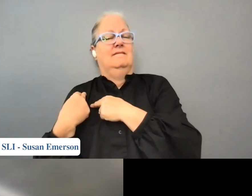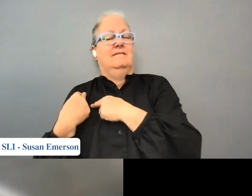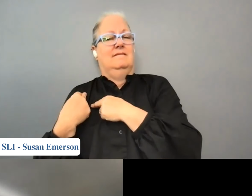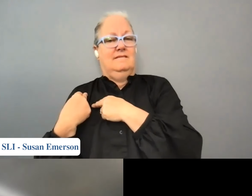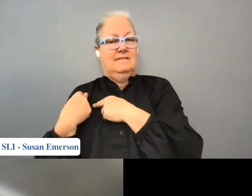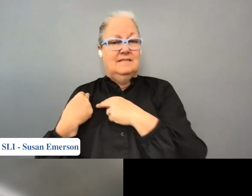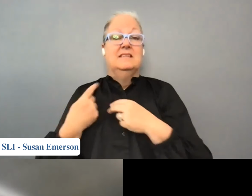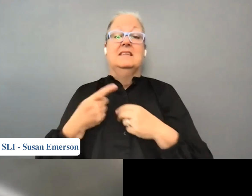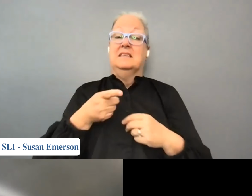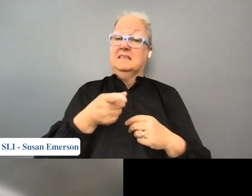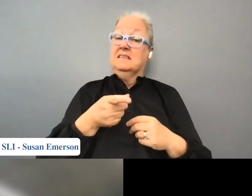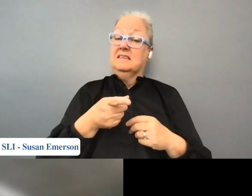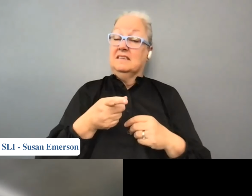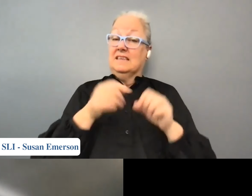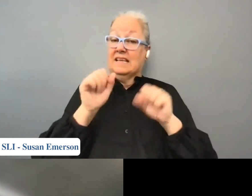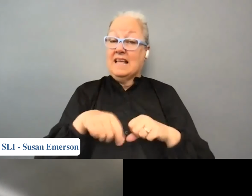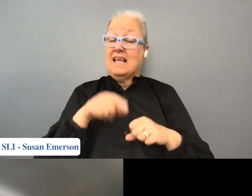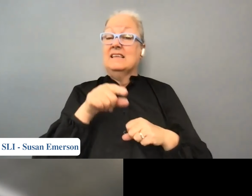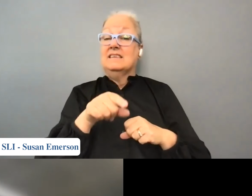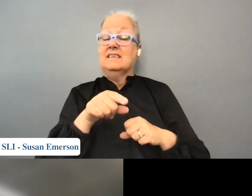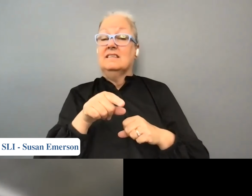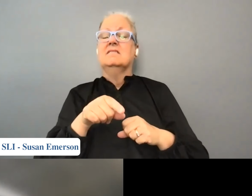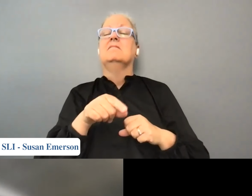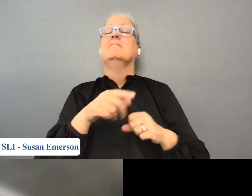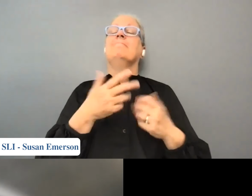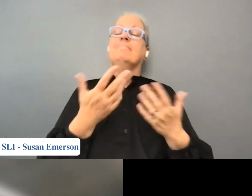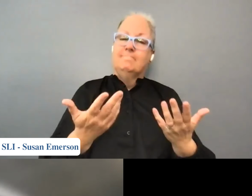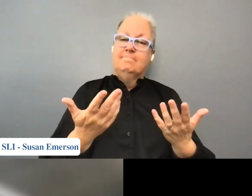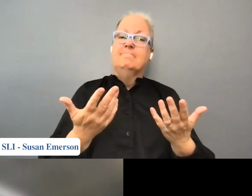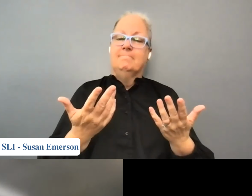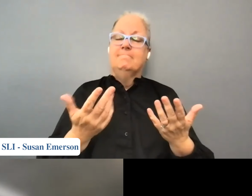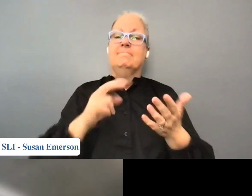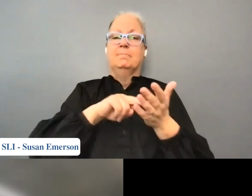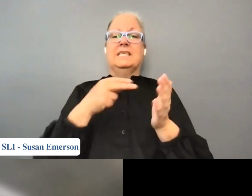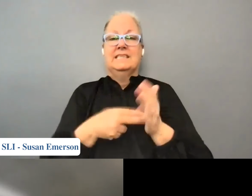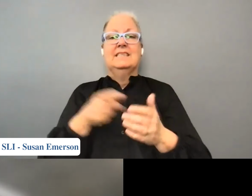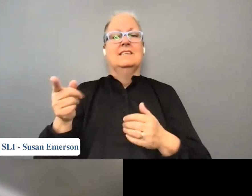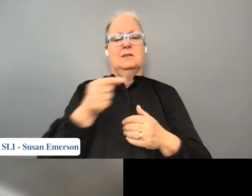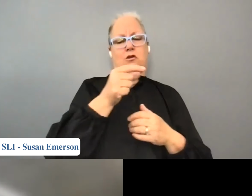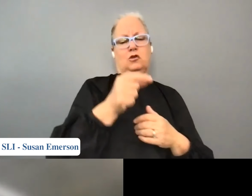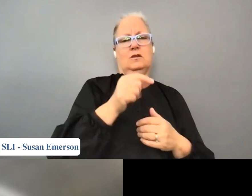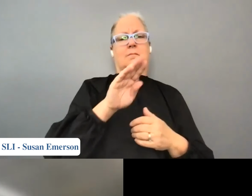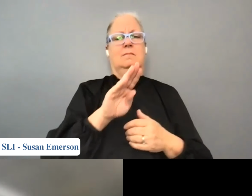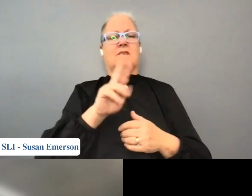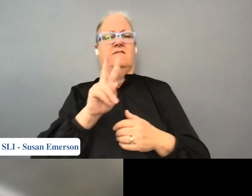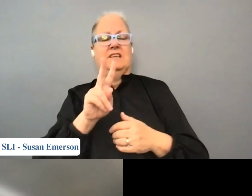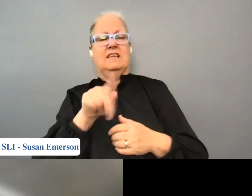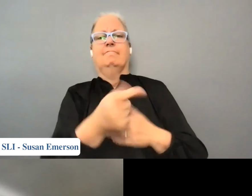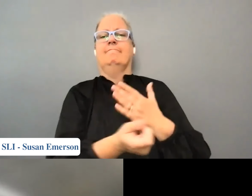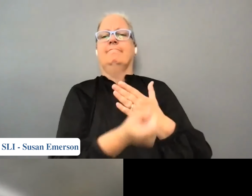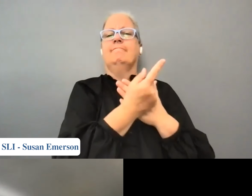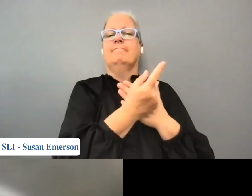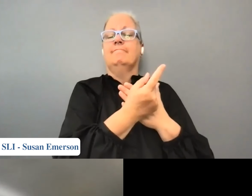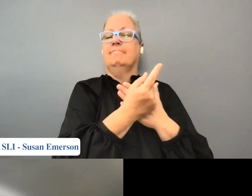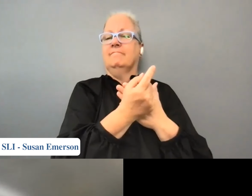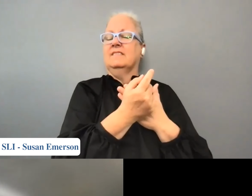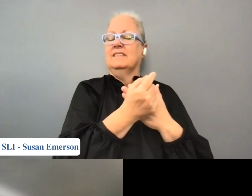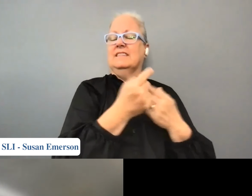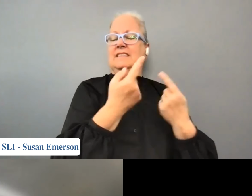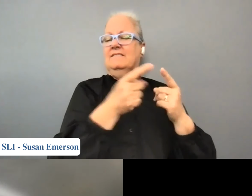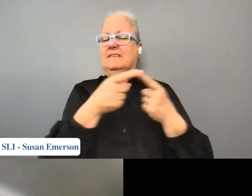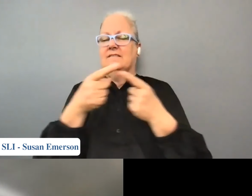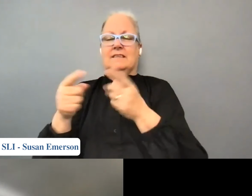and harmful practices that lead to and contribute towards gender-based violence, including inequitable gender